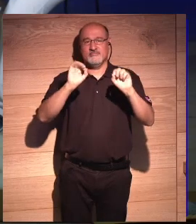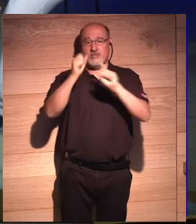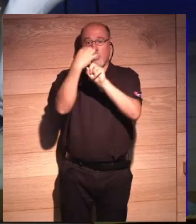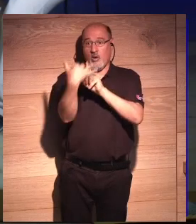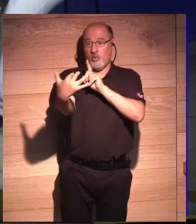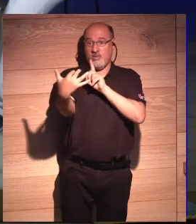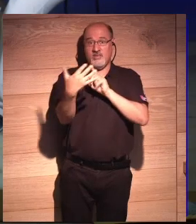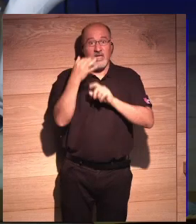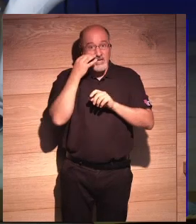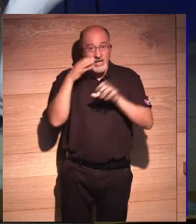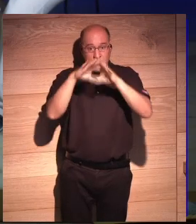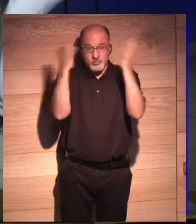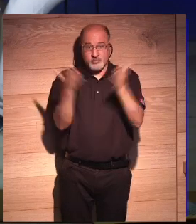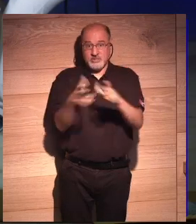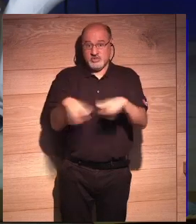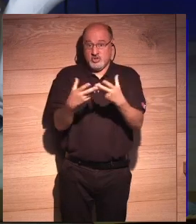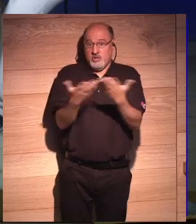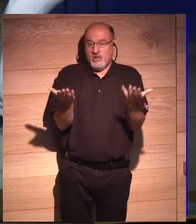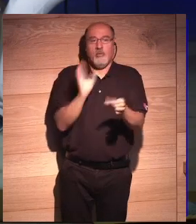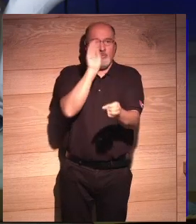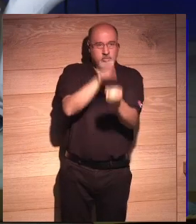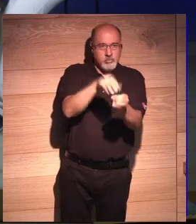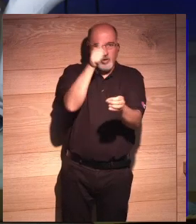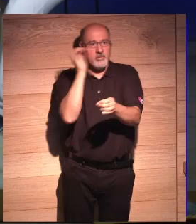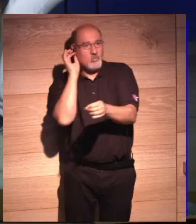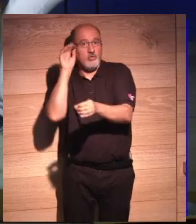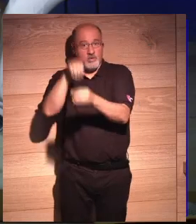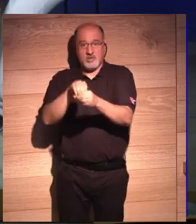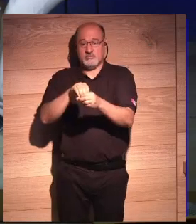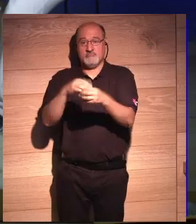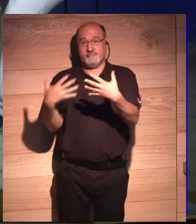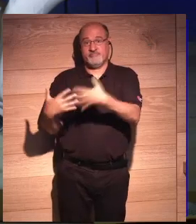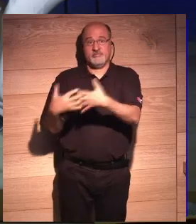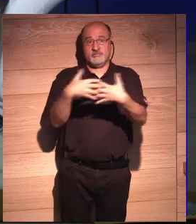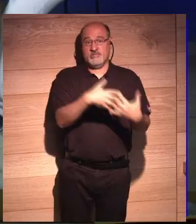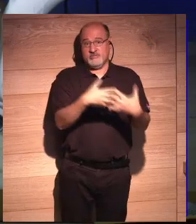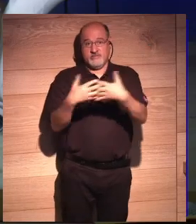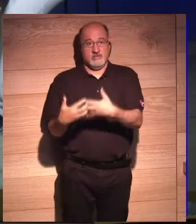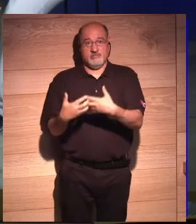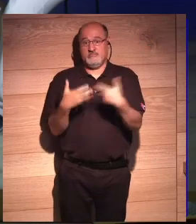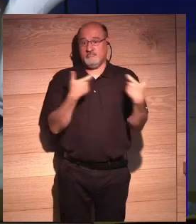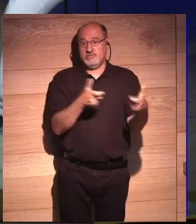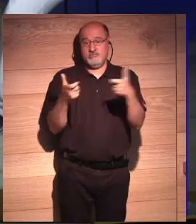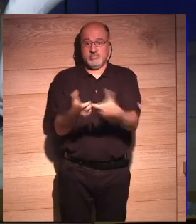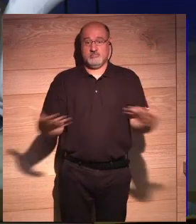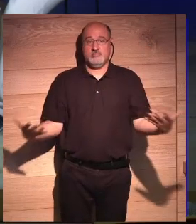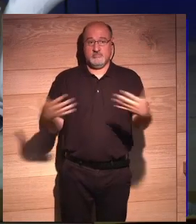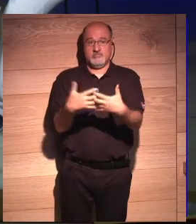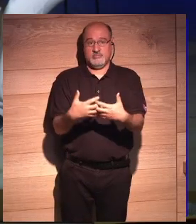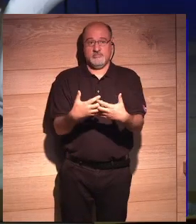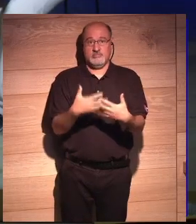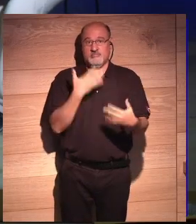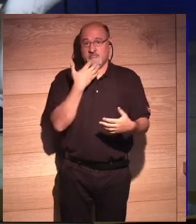reaching a representative audience, or an audience that is representative of society, has to include women.